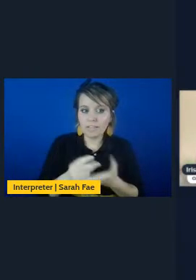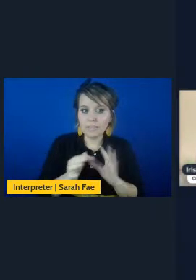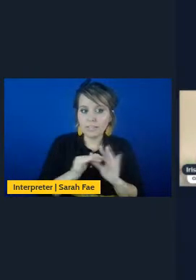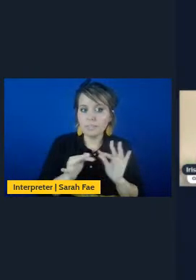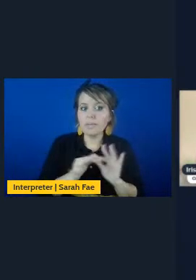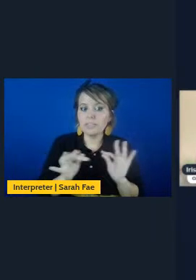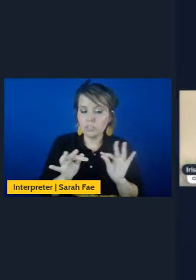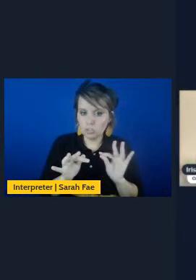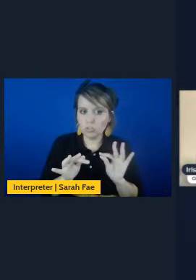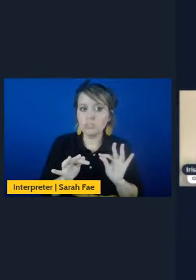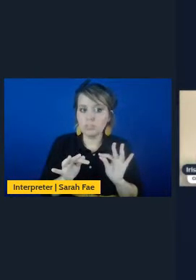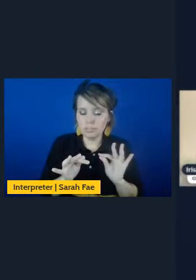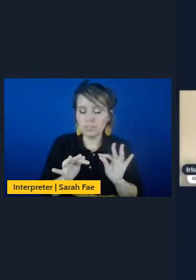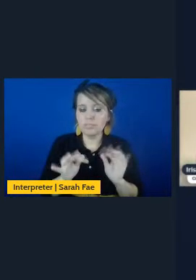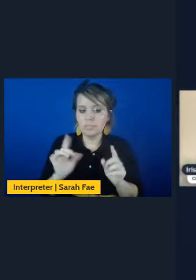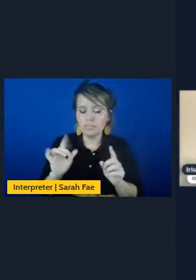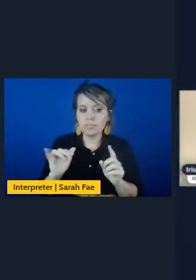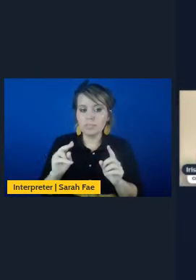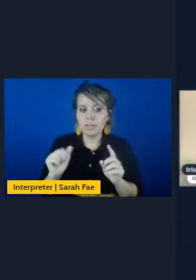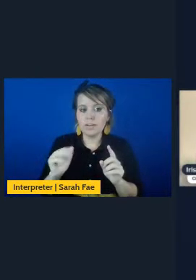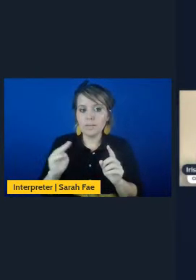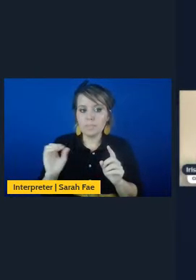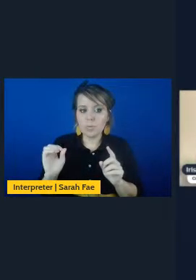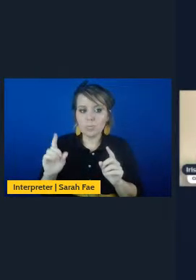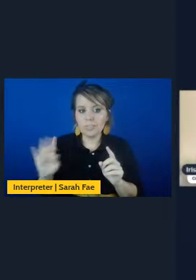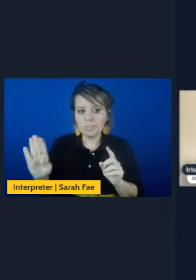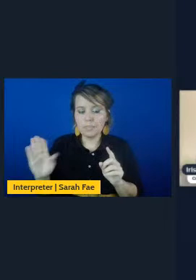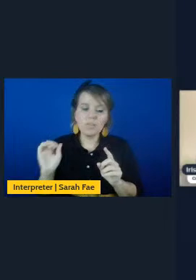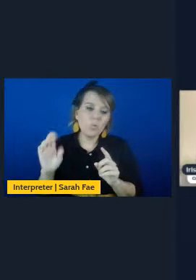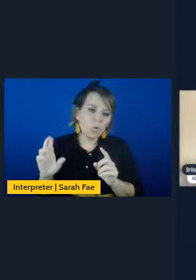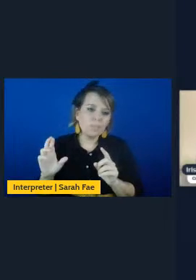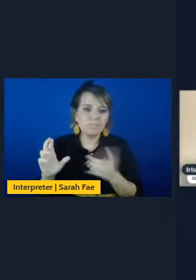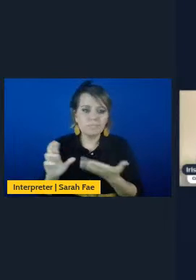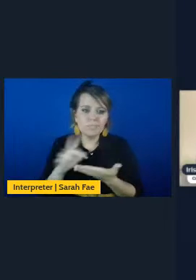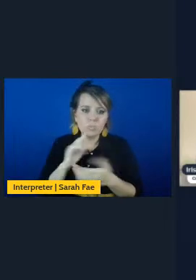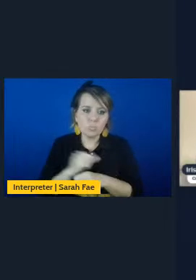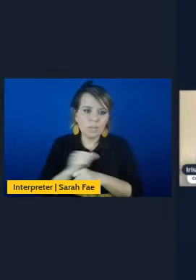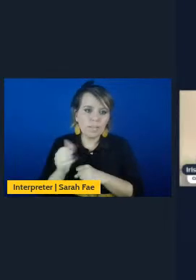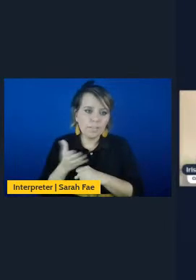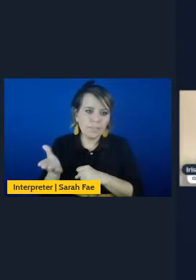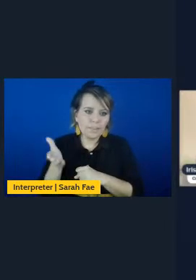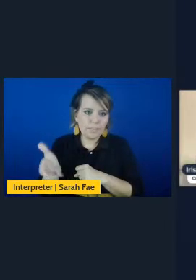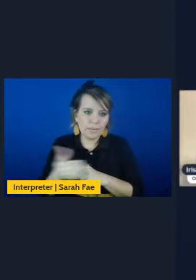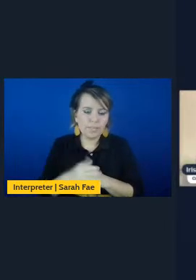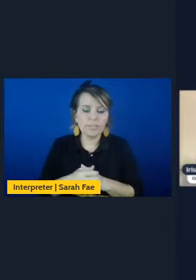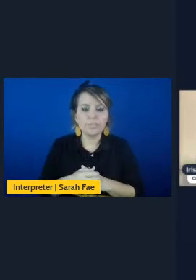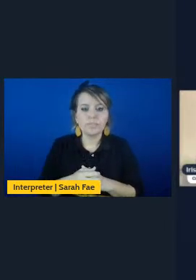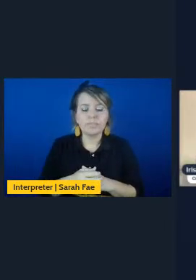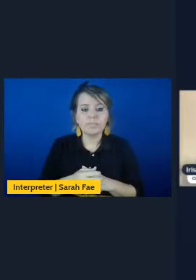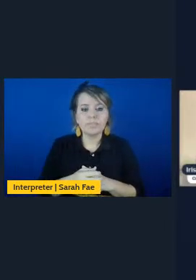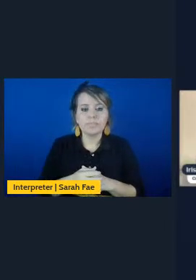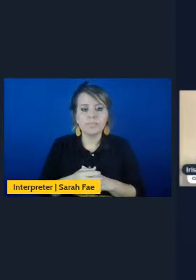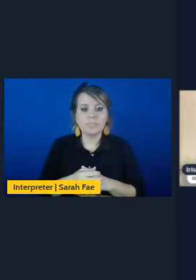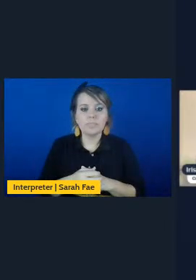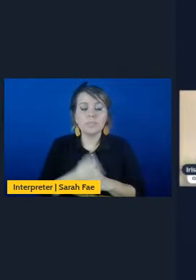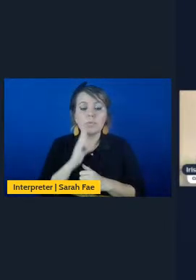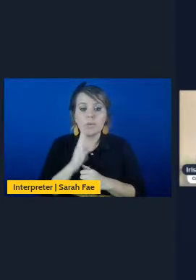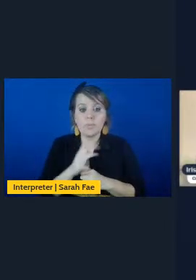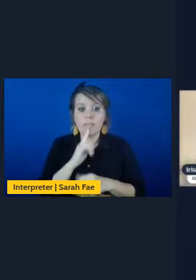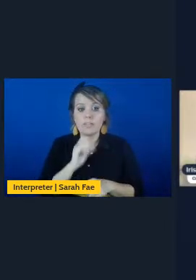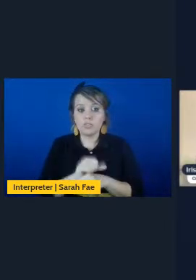in DynamoDB, persisted as an item there. We're going to ensure that